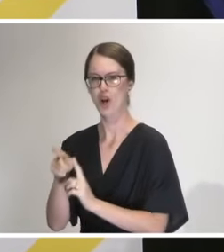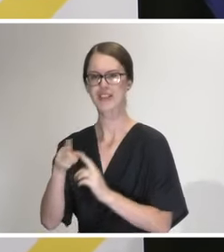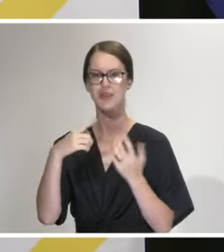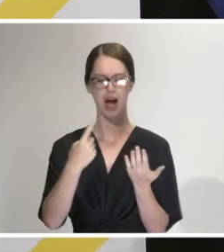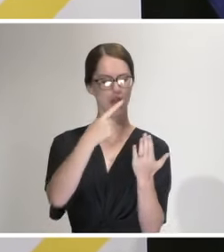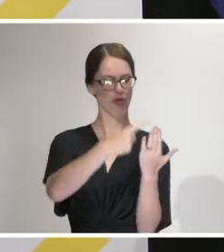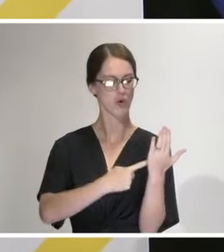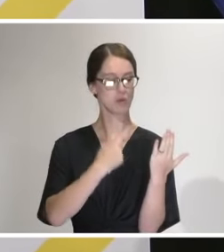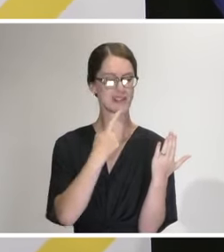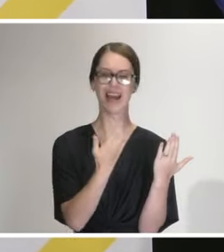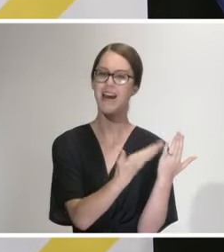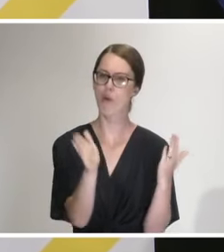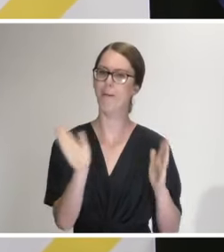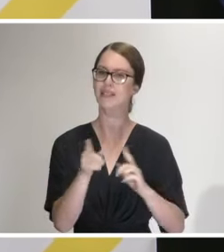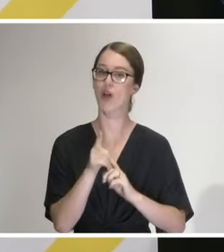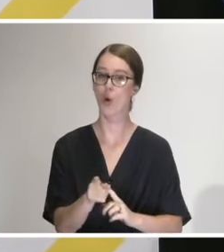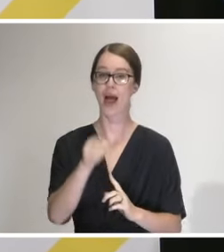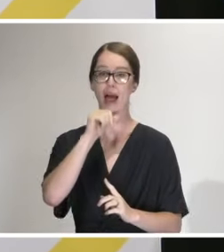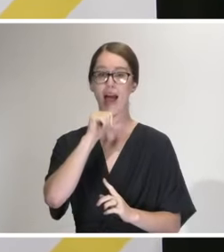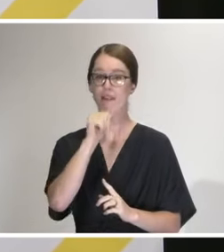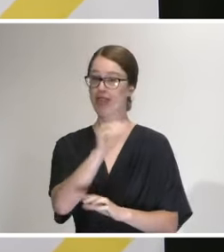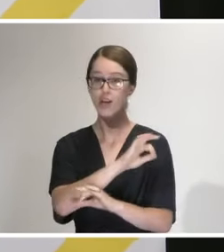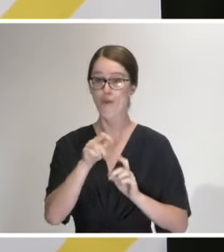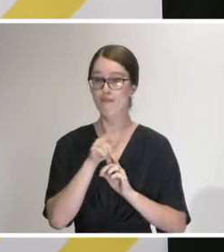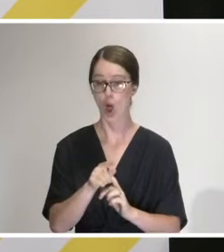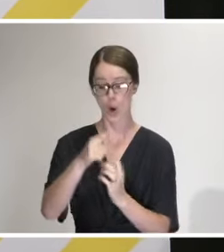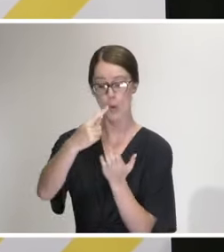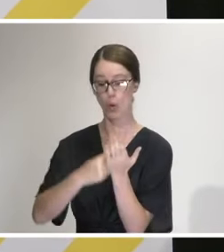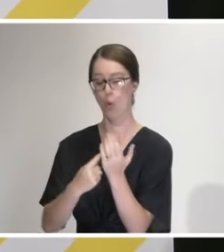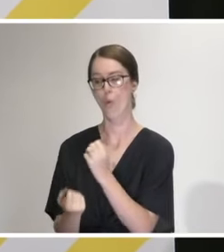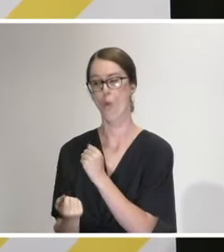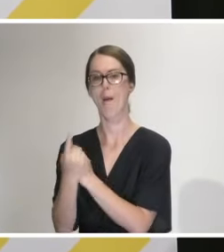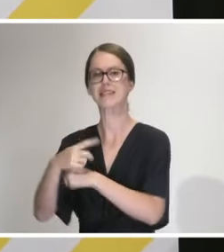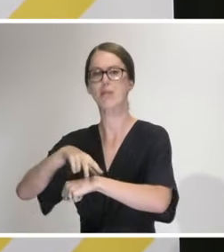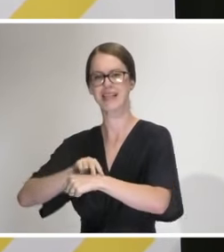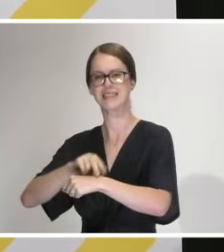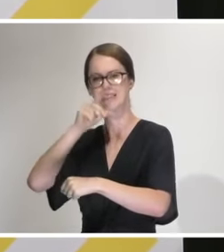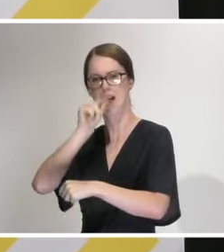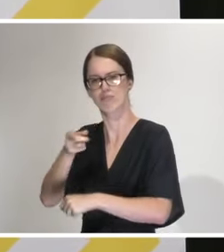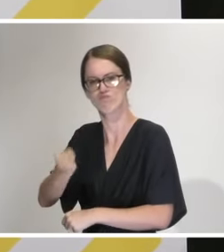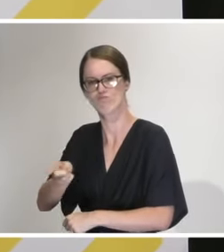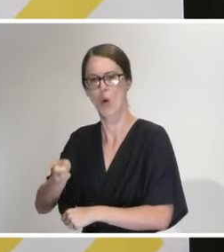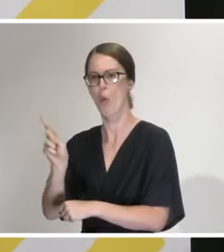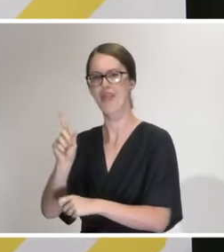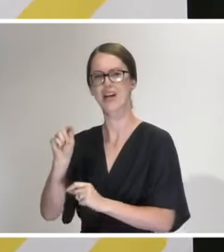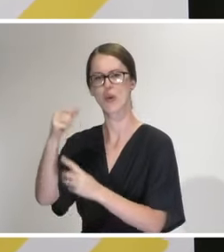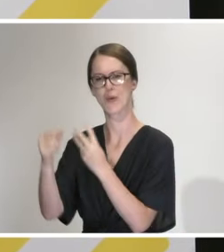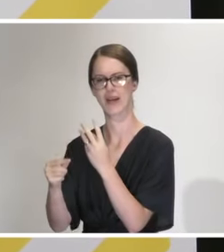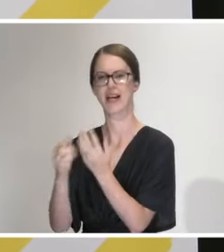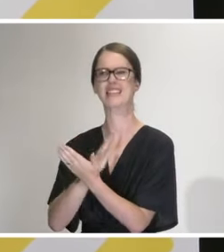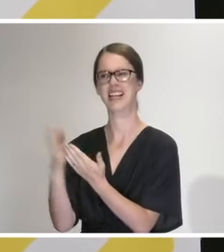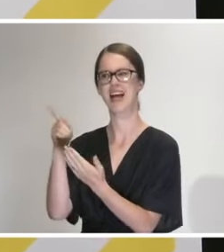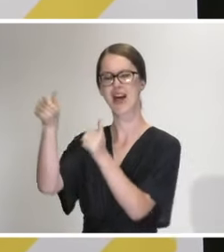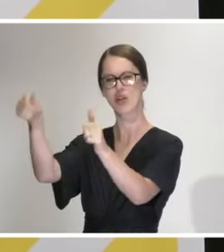what's expected of everybody, and therefore clarifies the situations in which police powers may be exercised to ensure that we